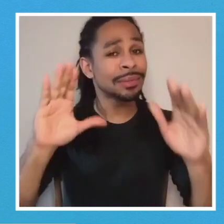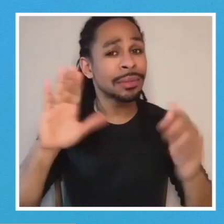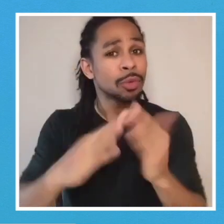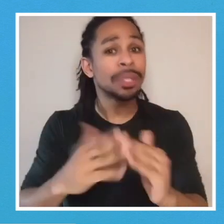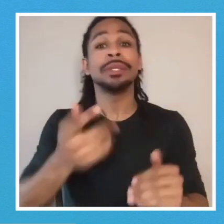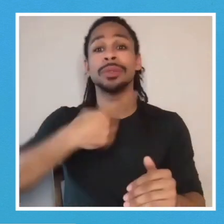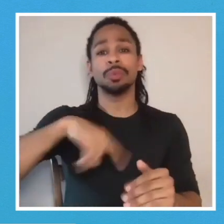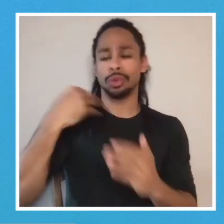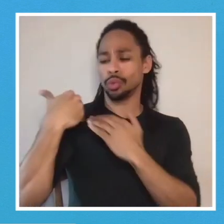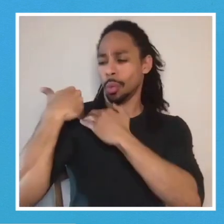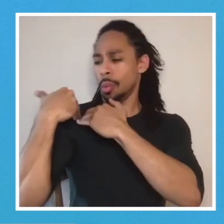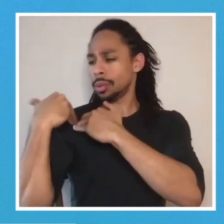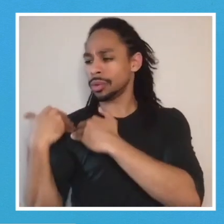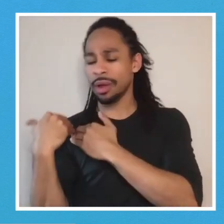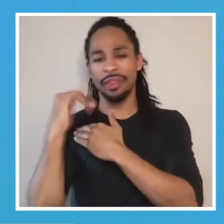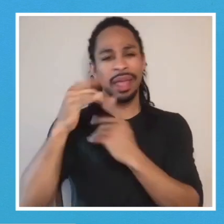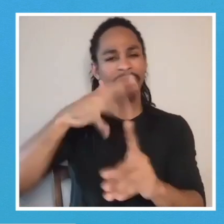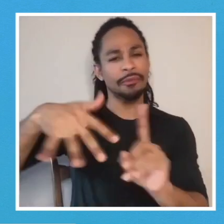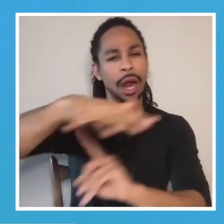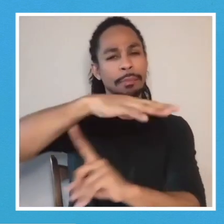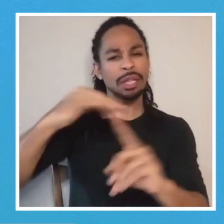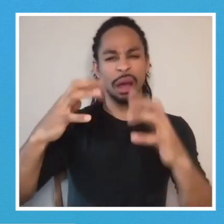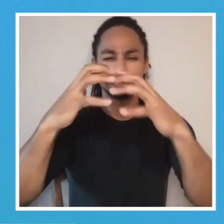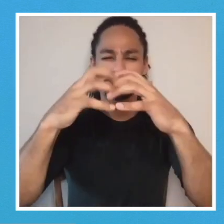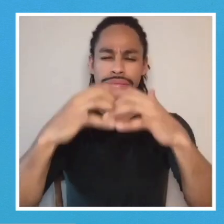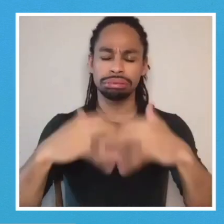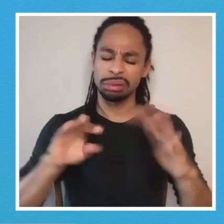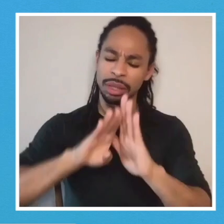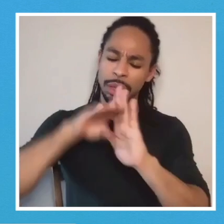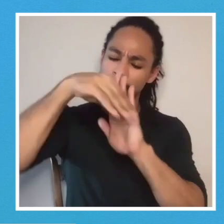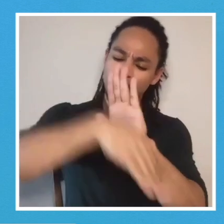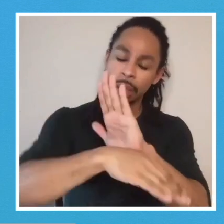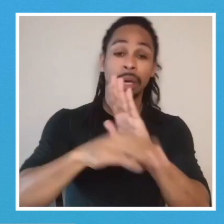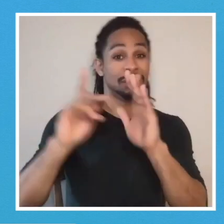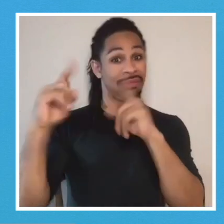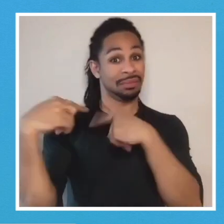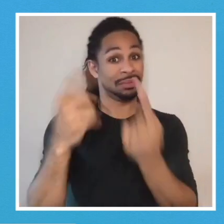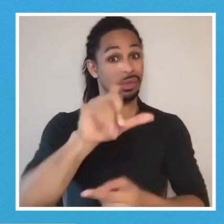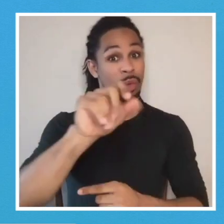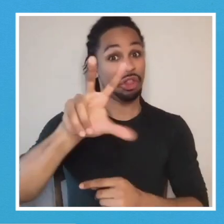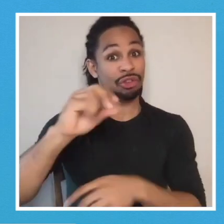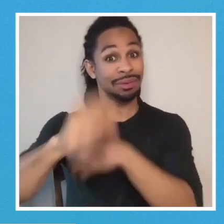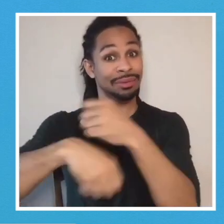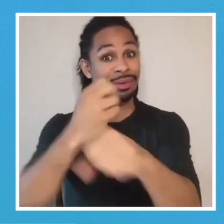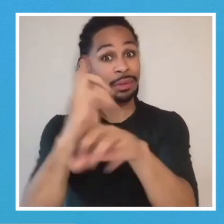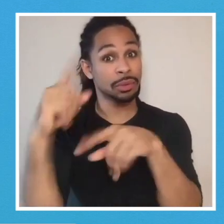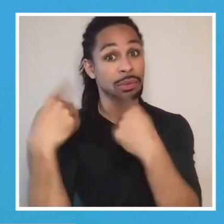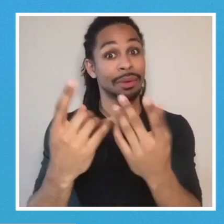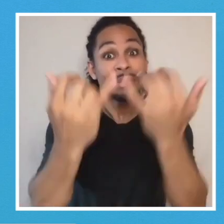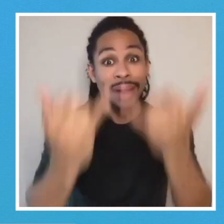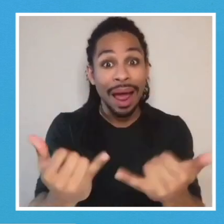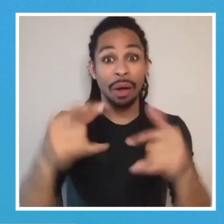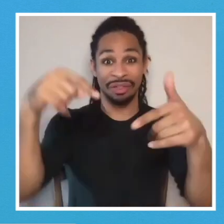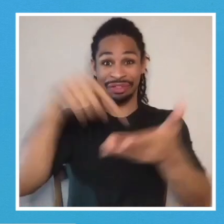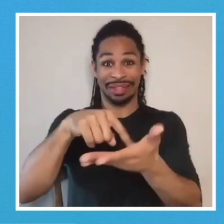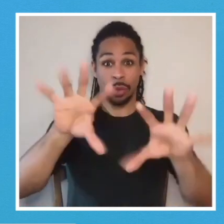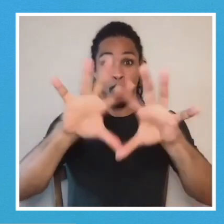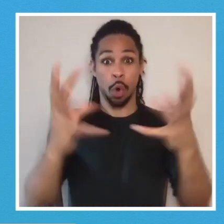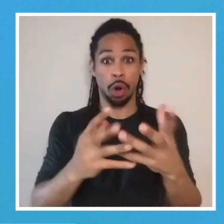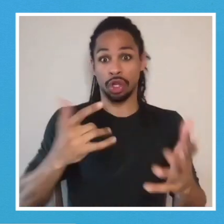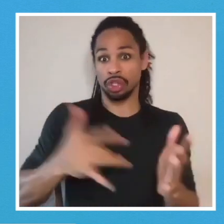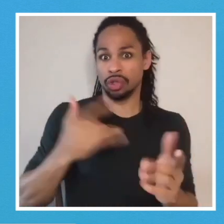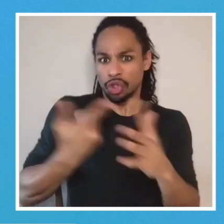brunt of environmental degradation and have now for 20, 30 years. And now the world is starting to feel that impact,